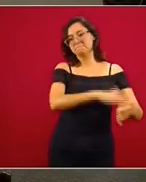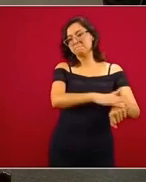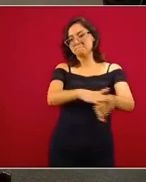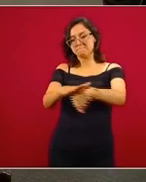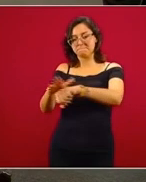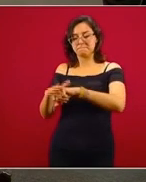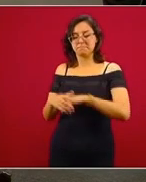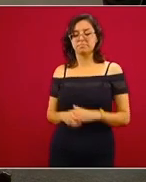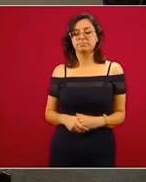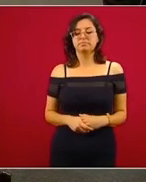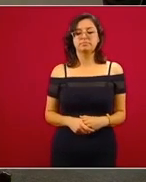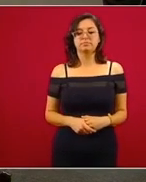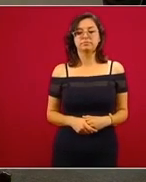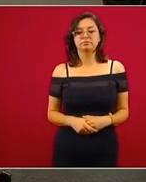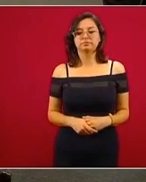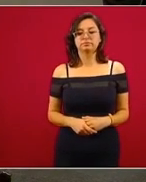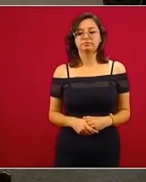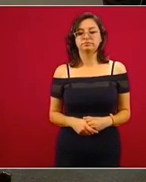strategies between health